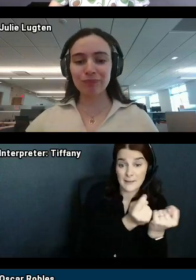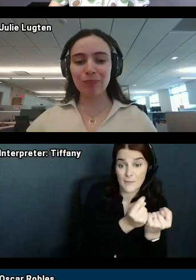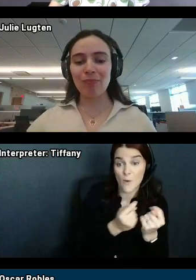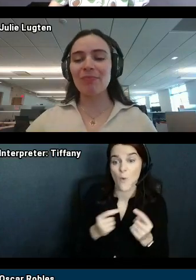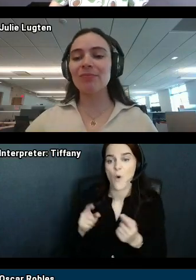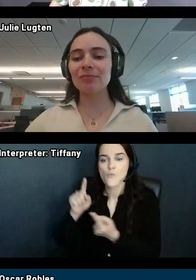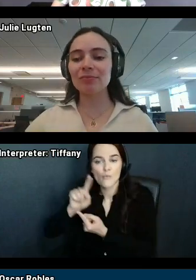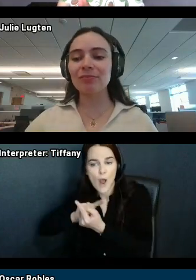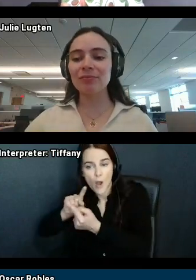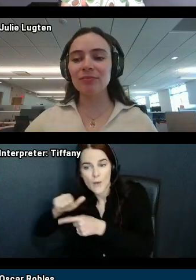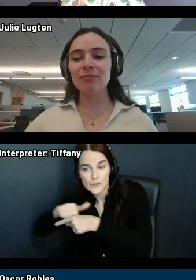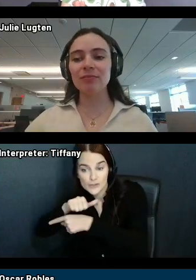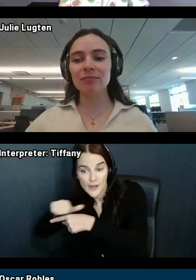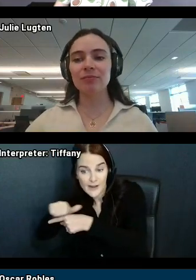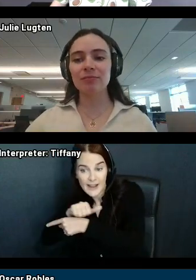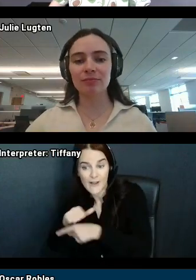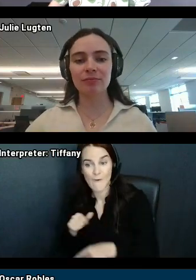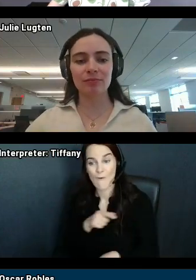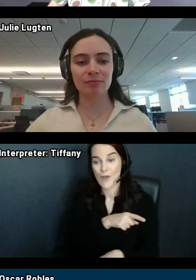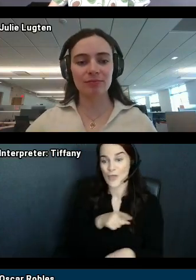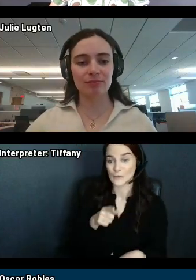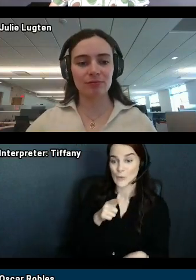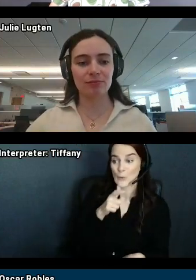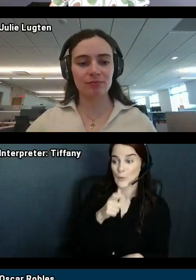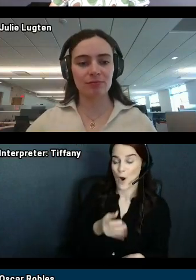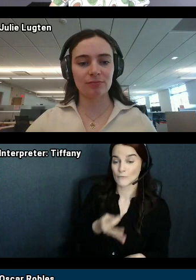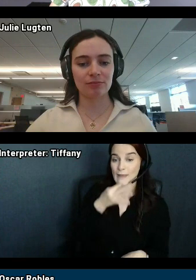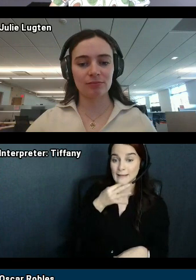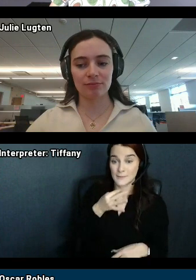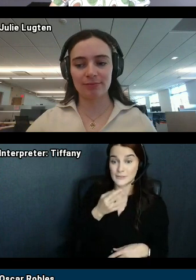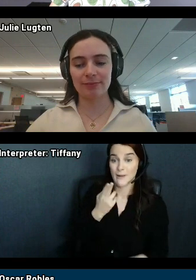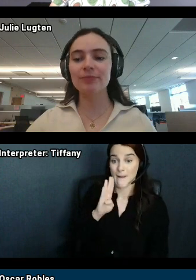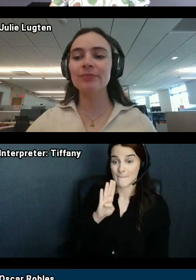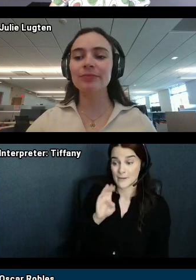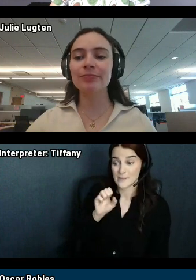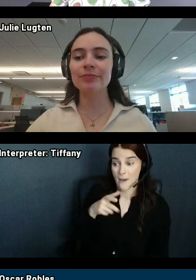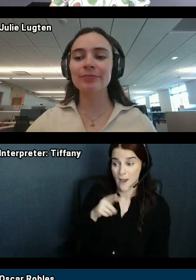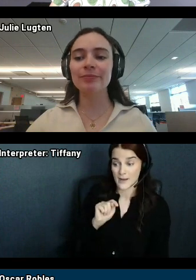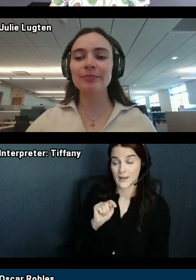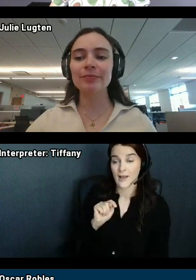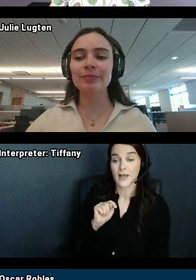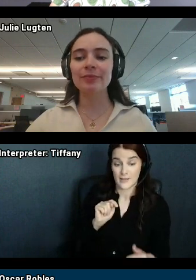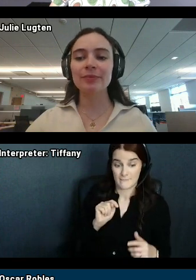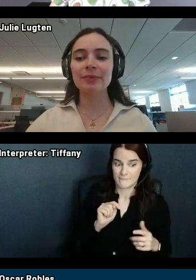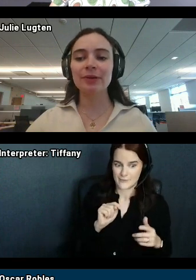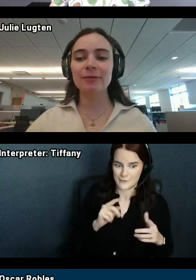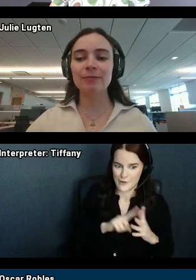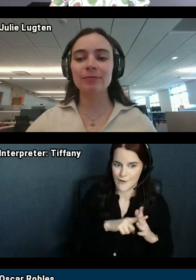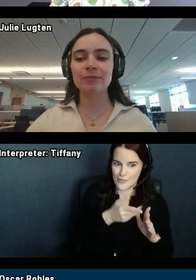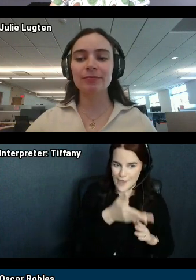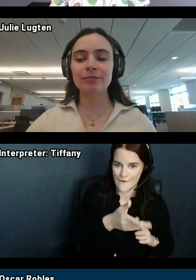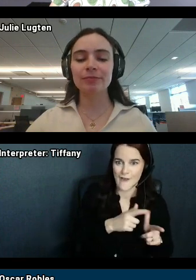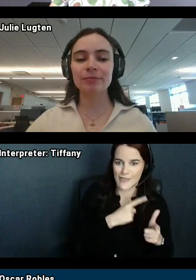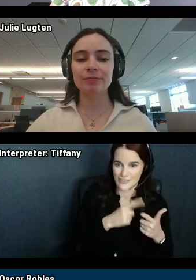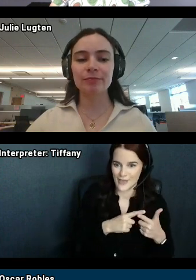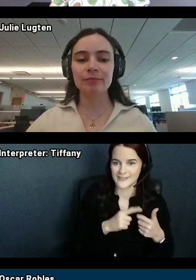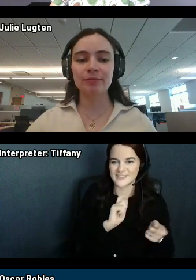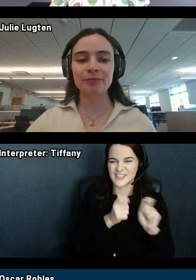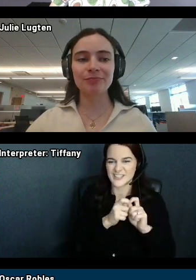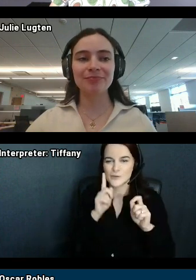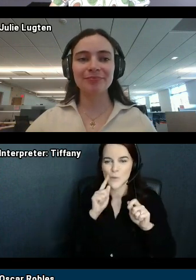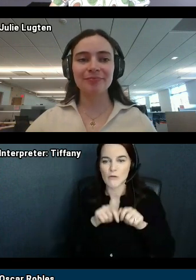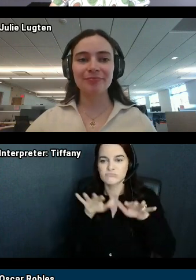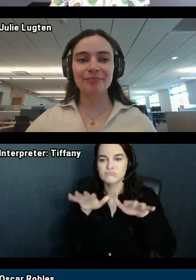HubSpot champions and let the kind of new changes filter out? So another thing you can do or should do is